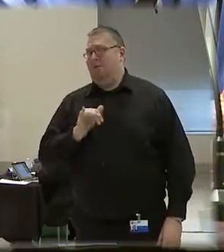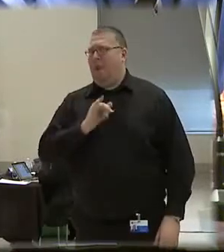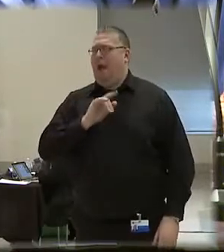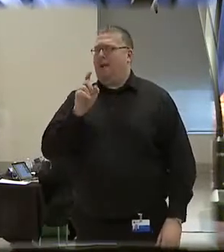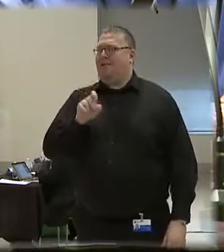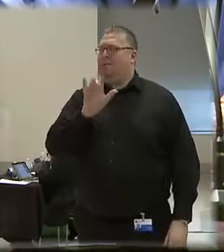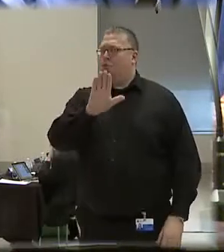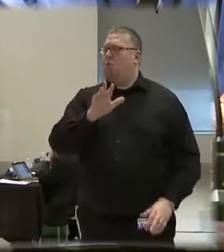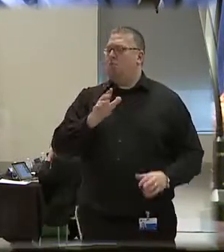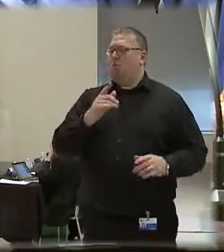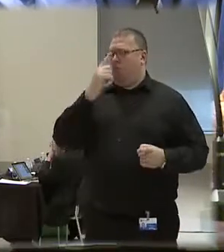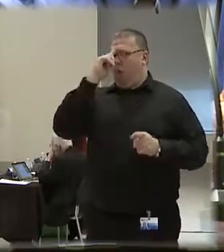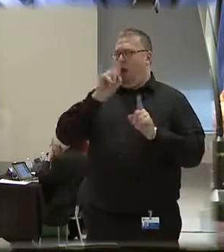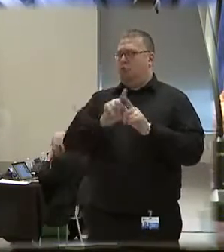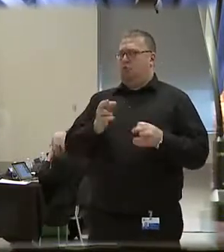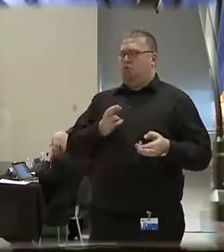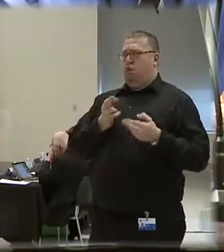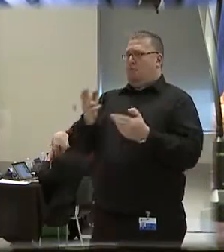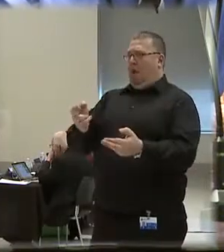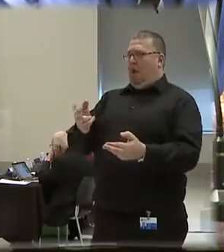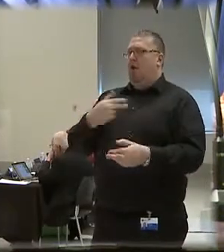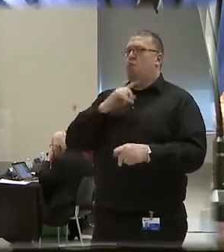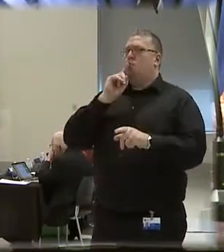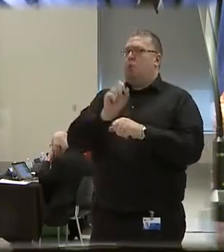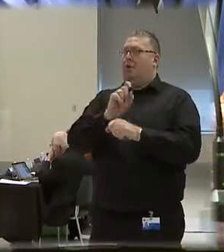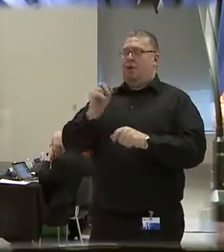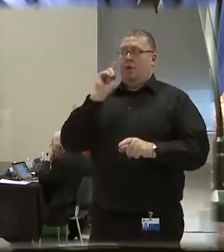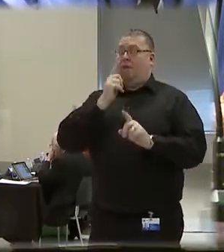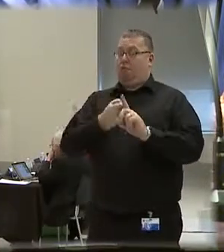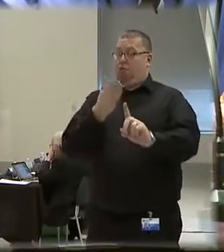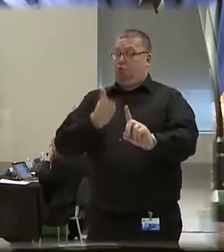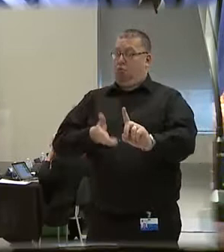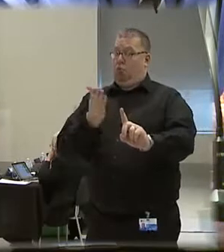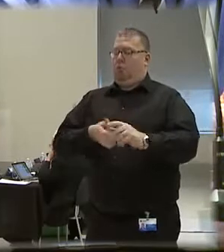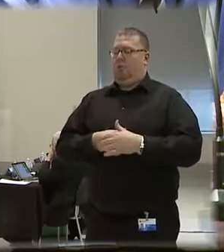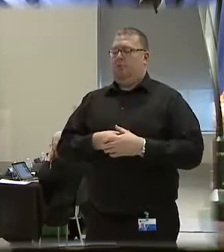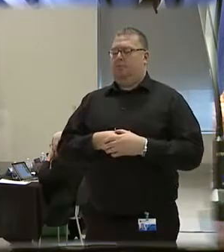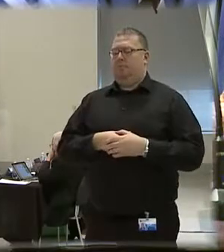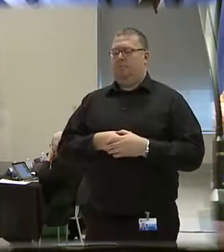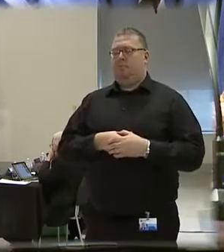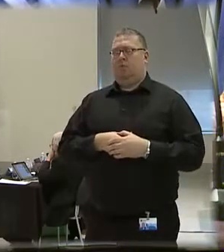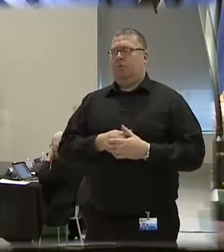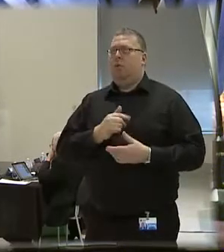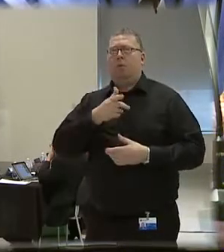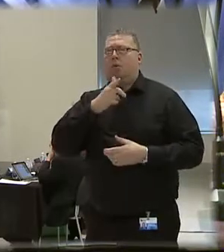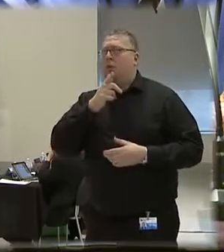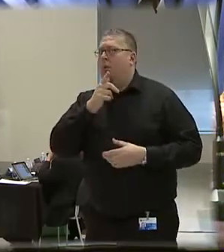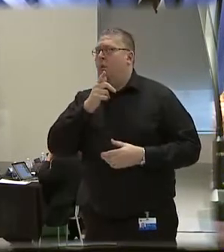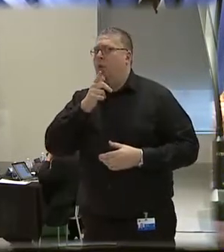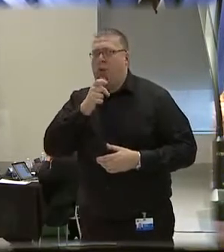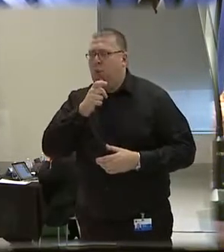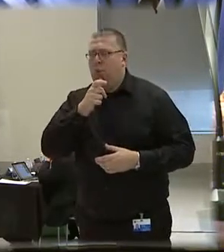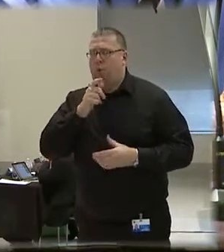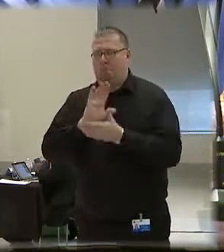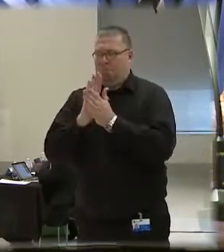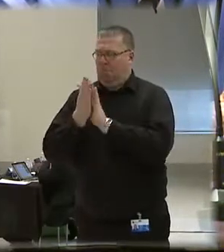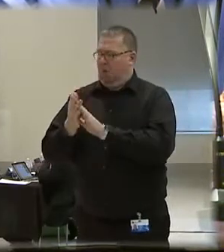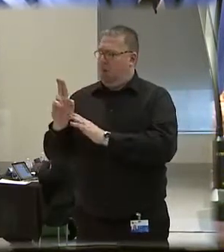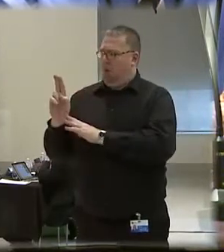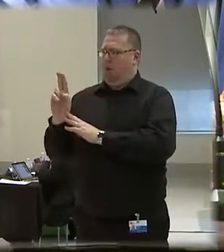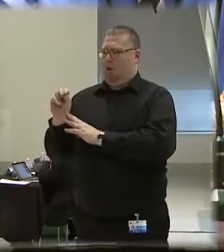this as a recommendation, and I certainly need to hear this from you, who are going to be those unbiased